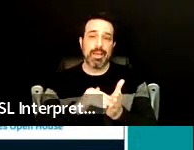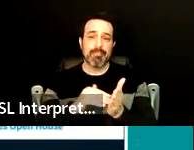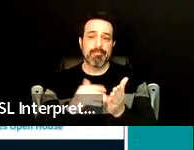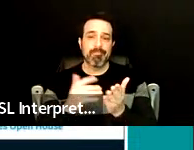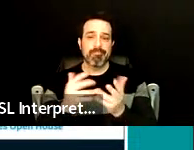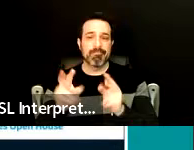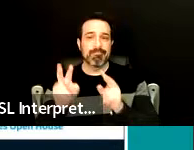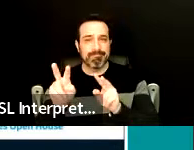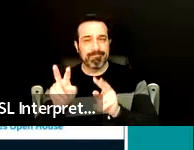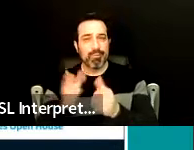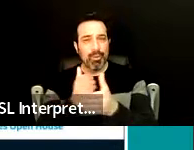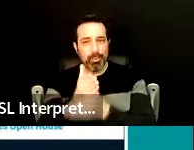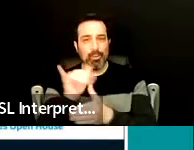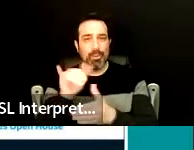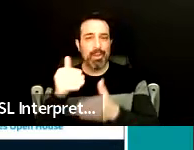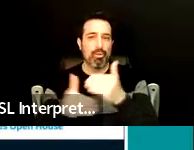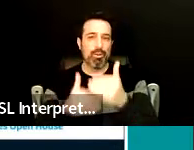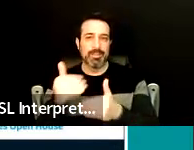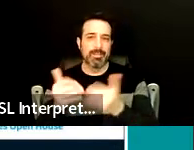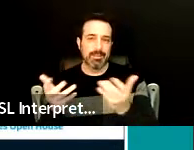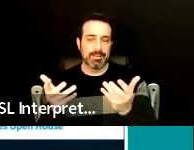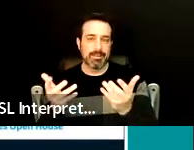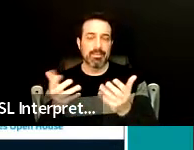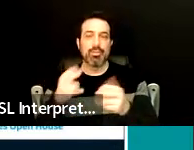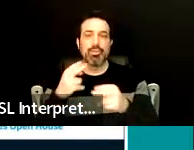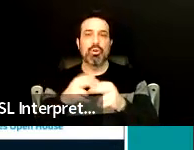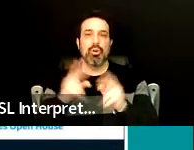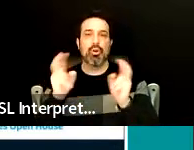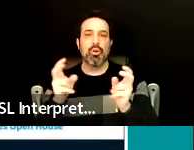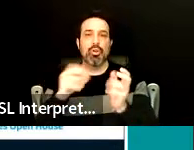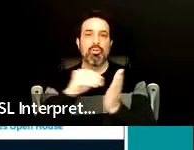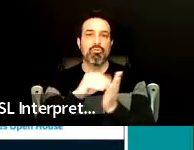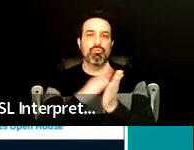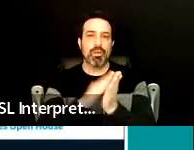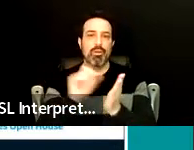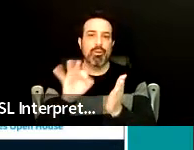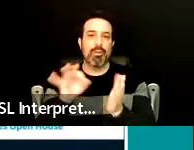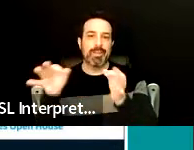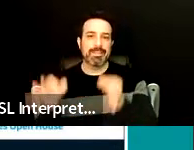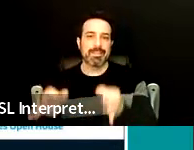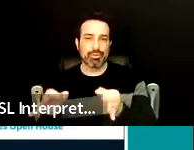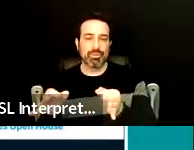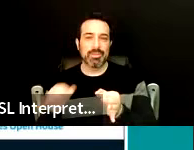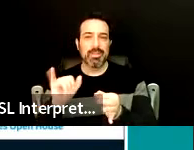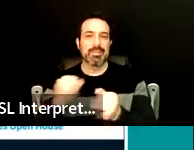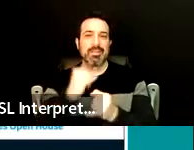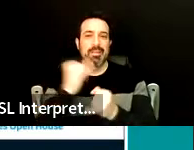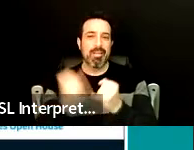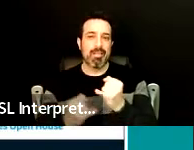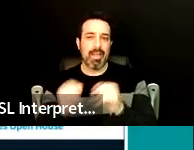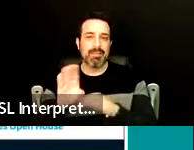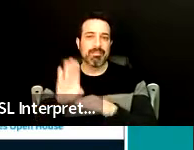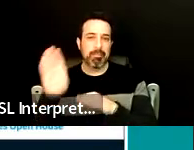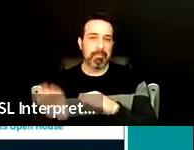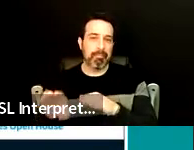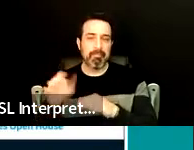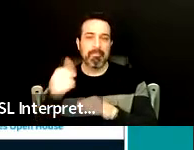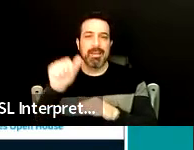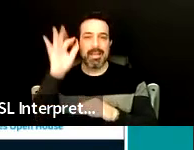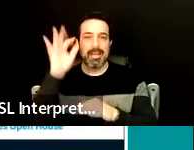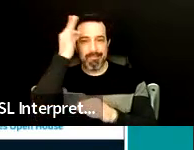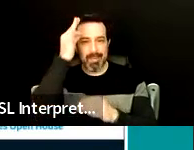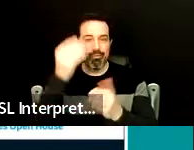through that process and get to what's called a record of decision. And that's the last step in any federally